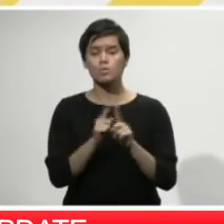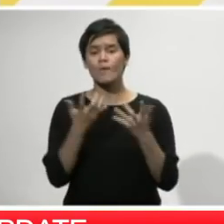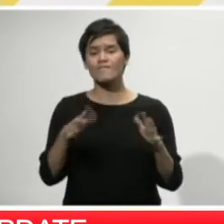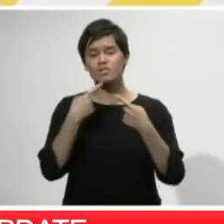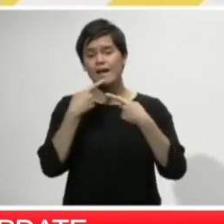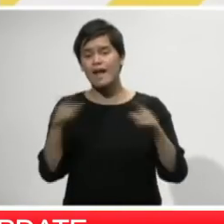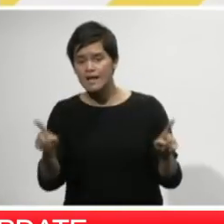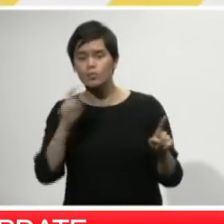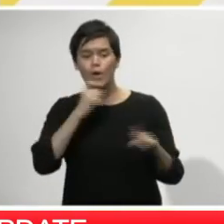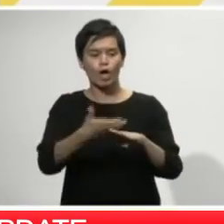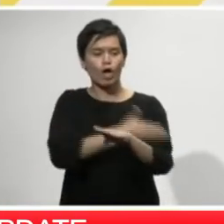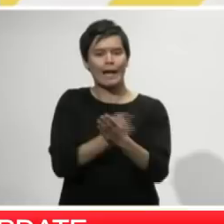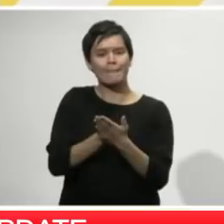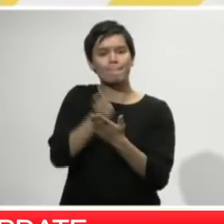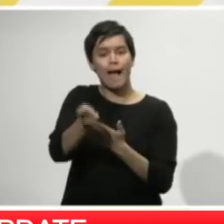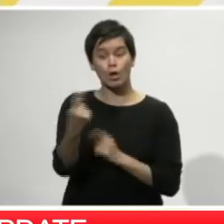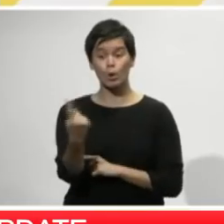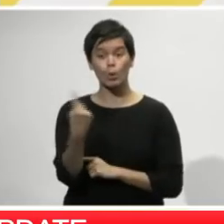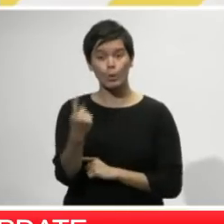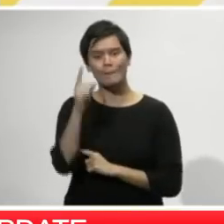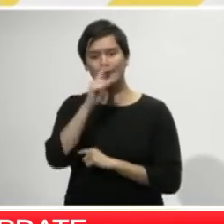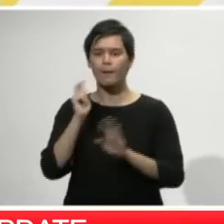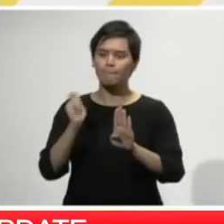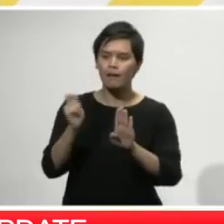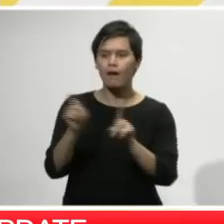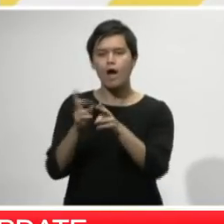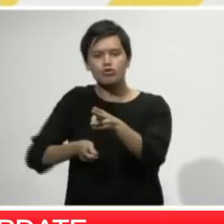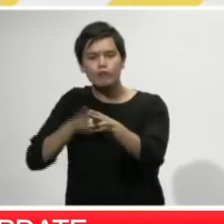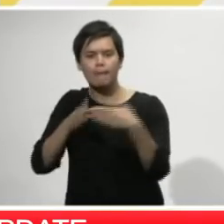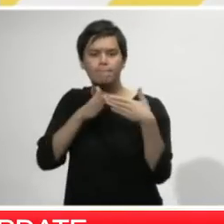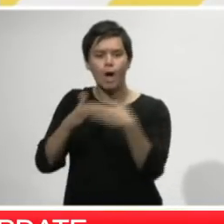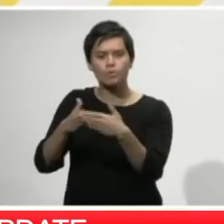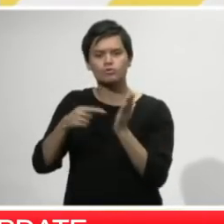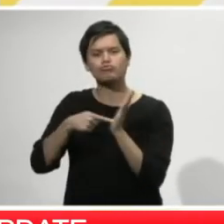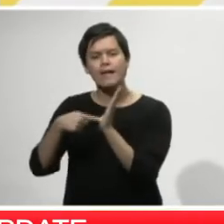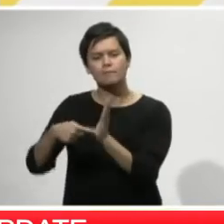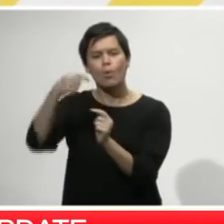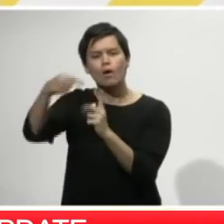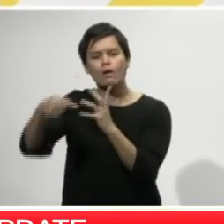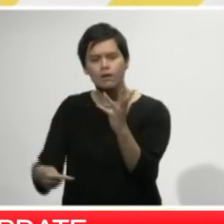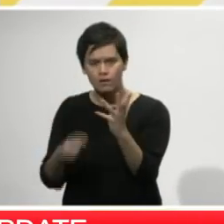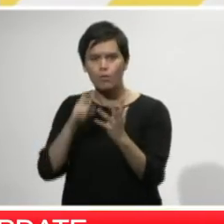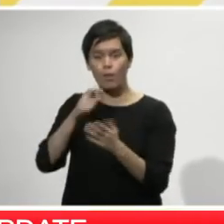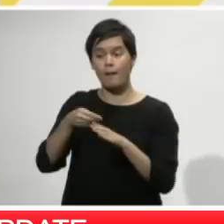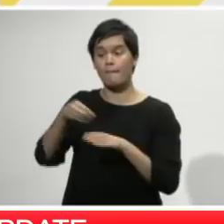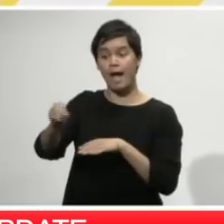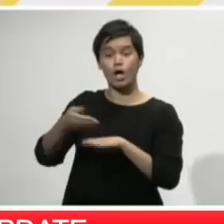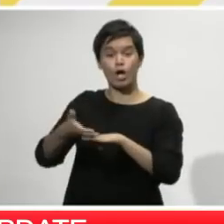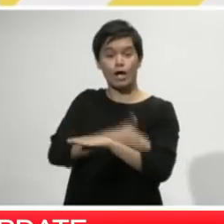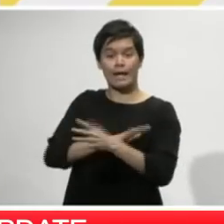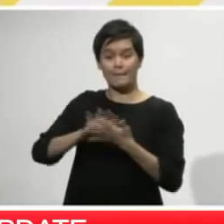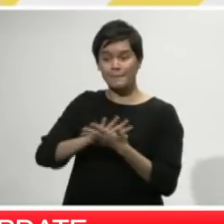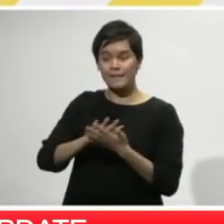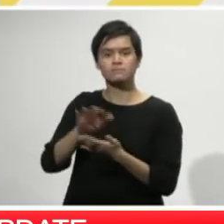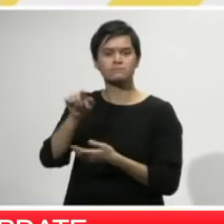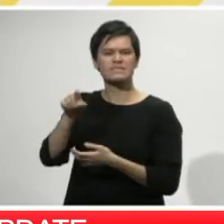advance payments will be made to transport construction industry contractors to retain the workforce and ensure it is ready to quickly gear up to build